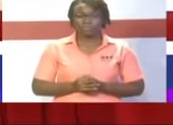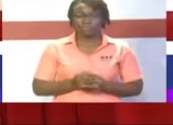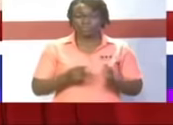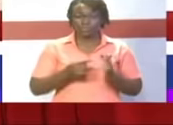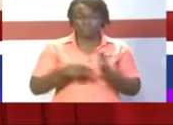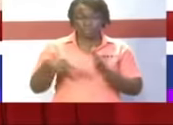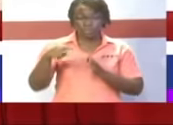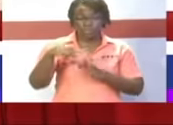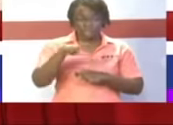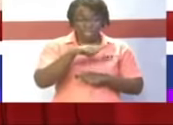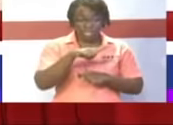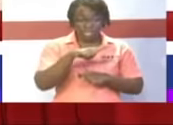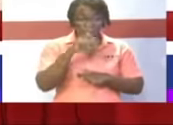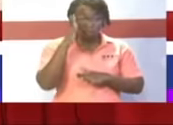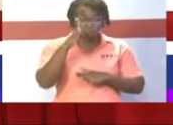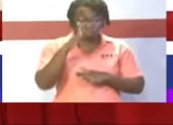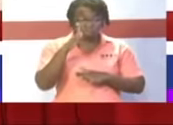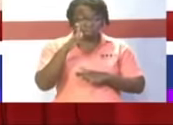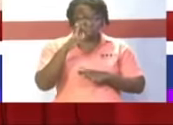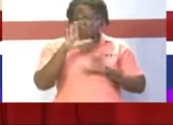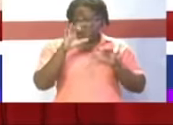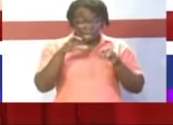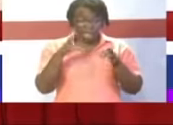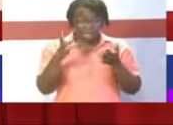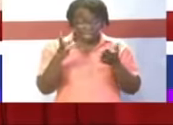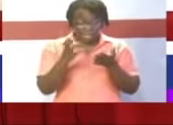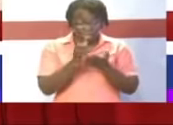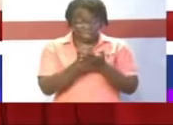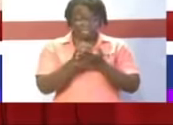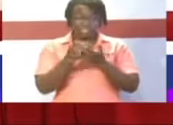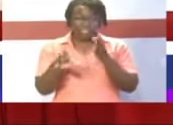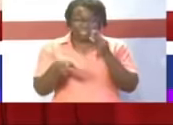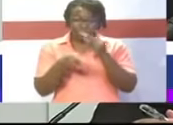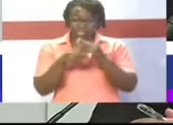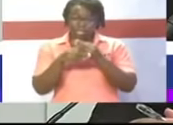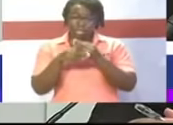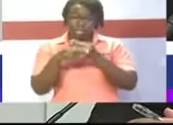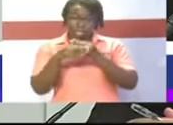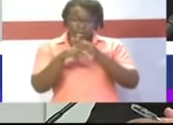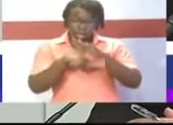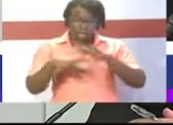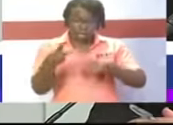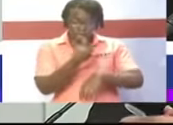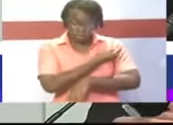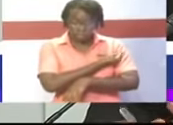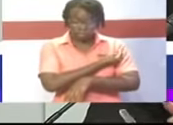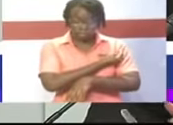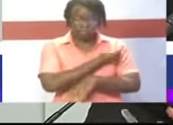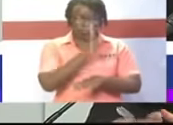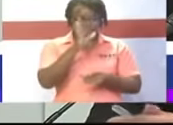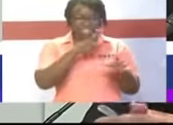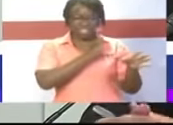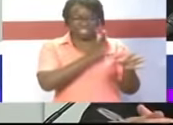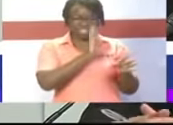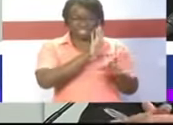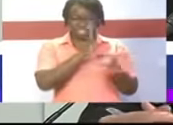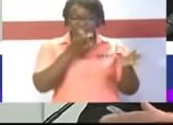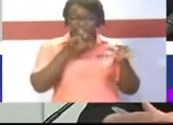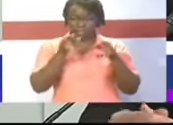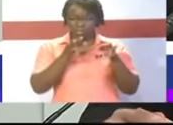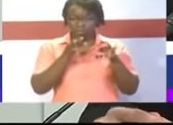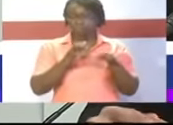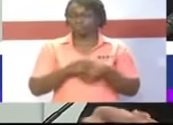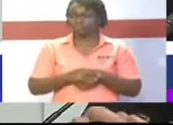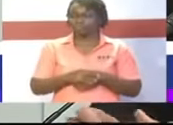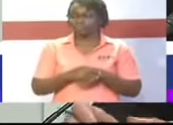for an additional primary dose of the approved COVID-19 vaccine. Dr. Parkinson, good morning and welcome back. Good morning,